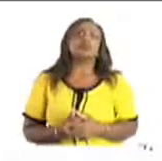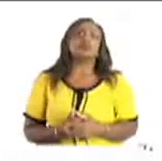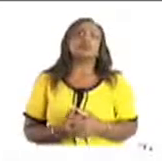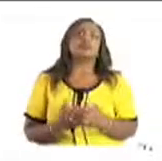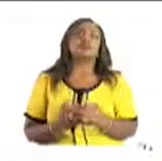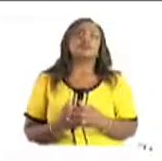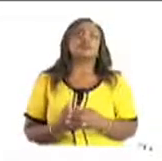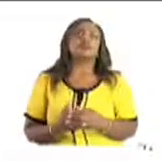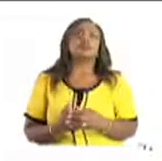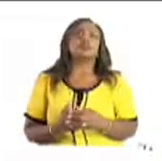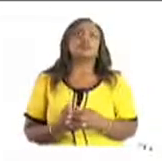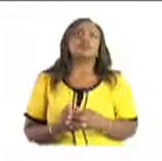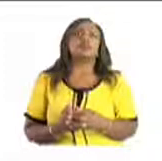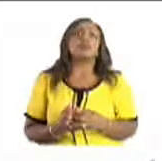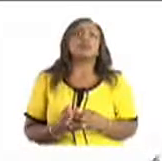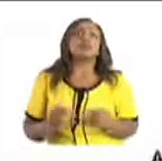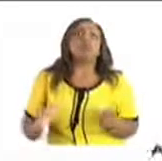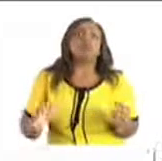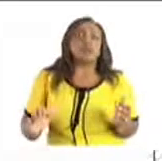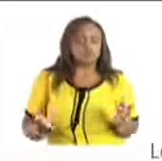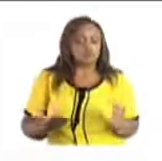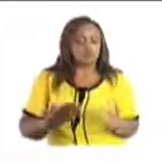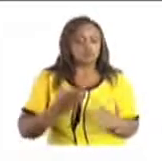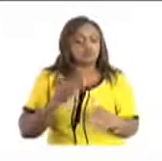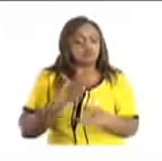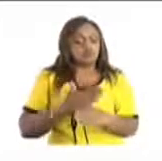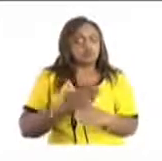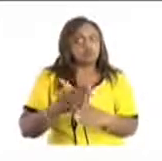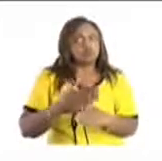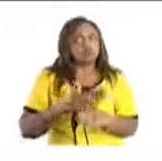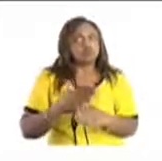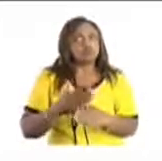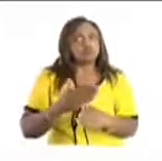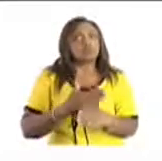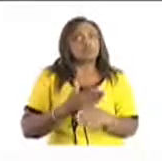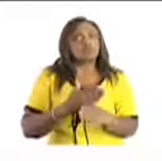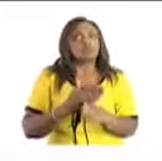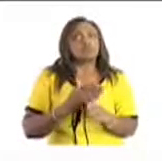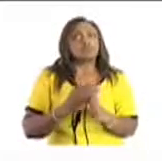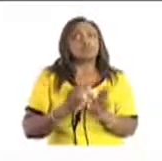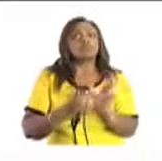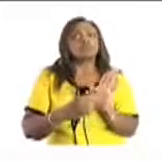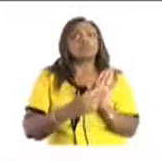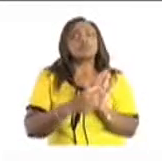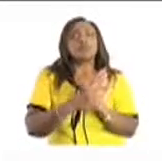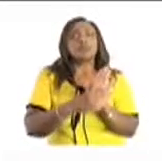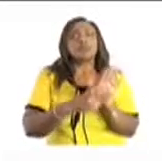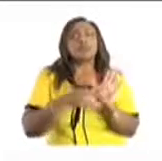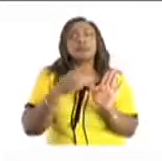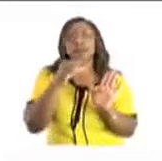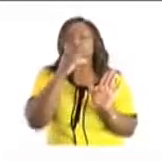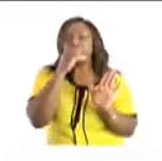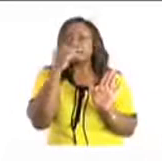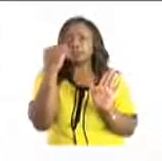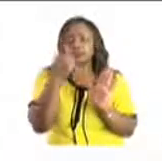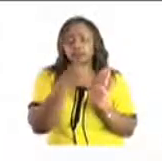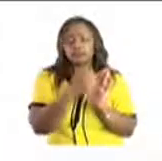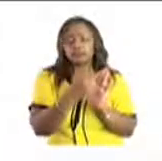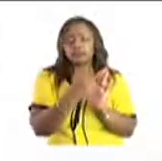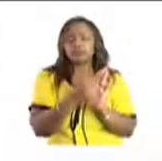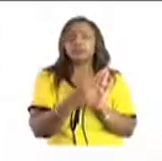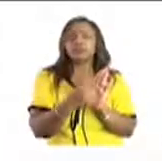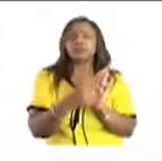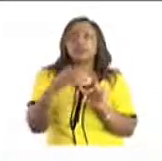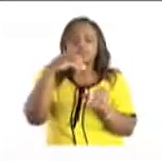Now, we are going to do an activity. You must be able to list the components